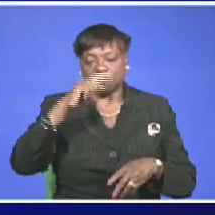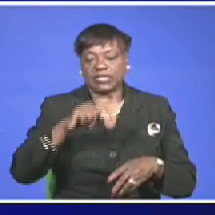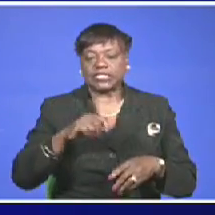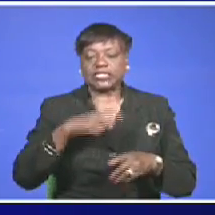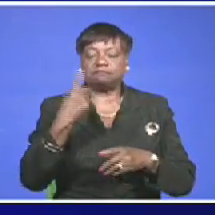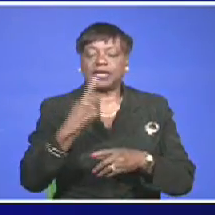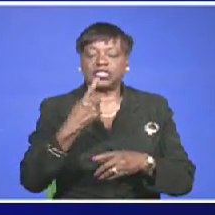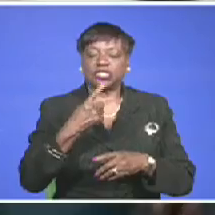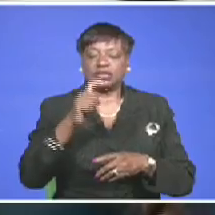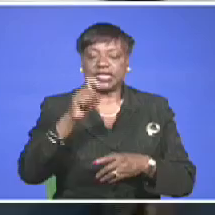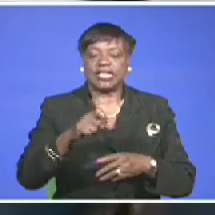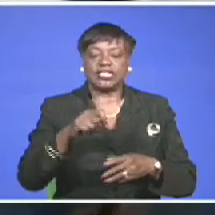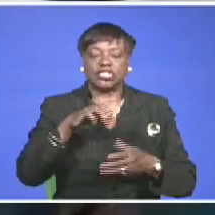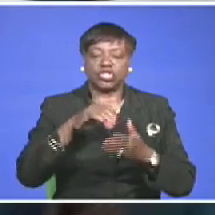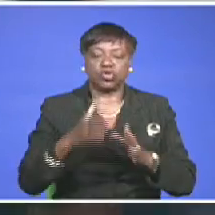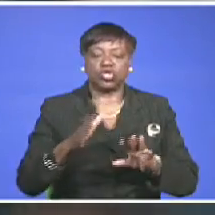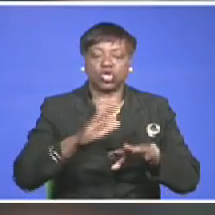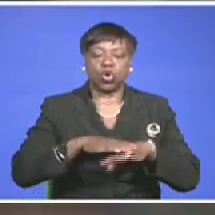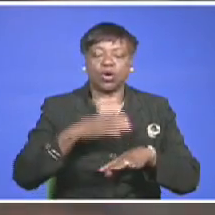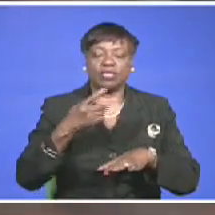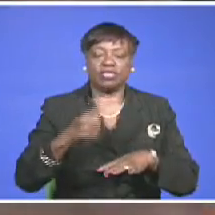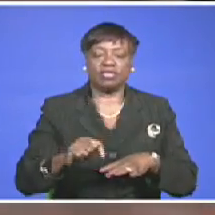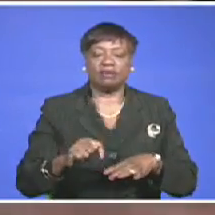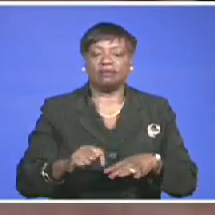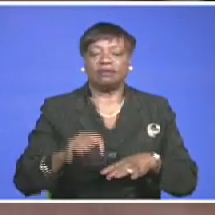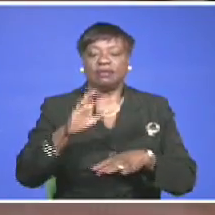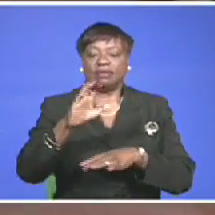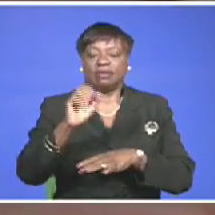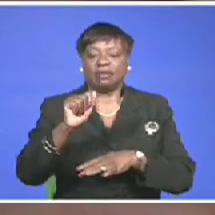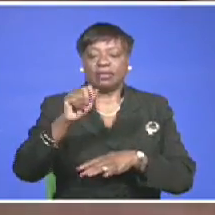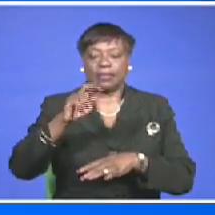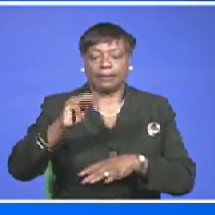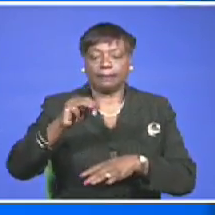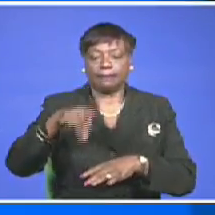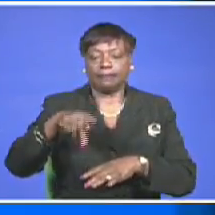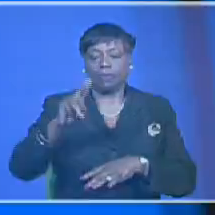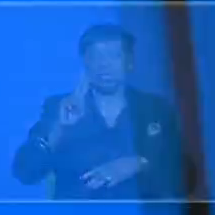students on the campus. And that'll do it for sports. Stay tuned, check on weather still to come.